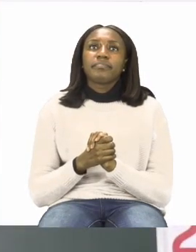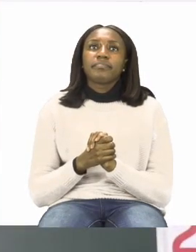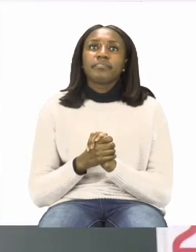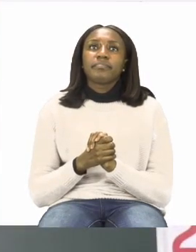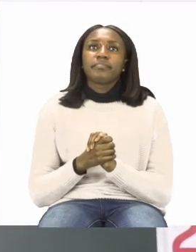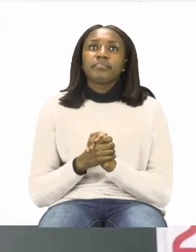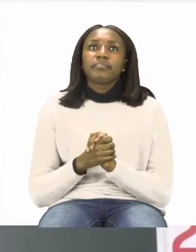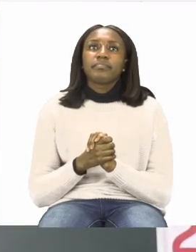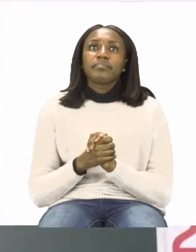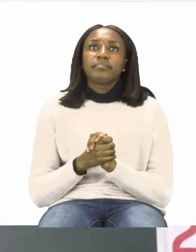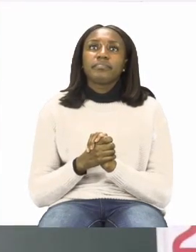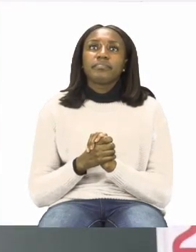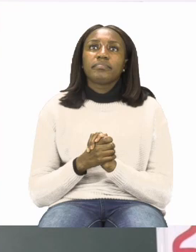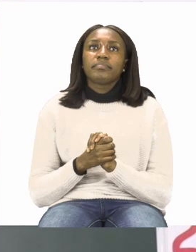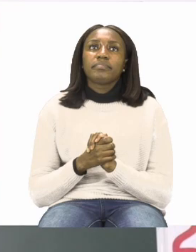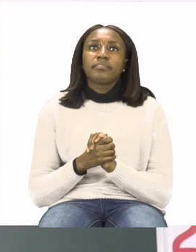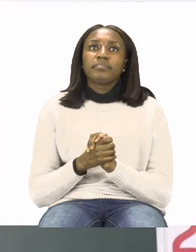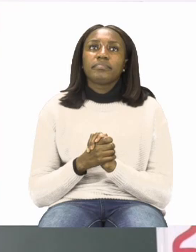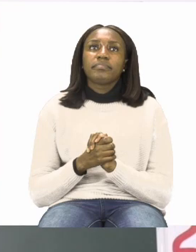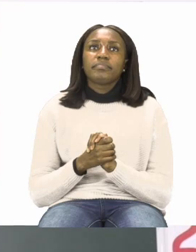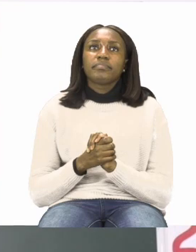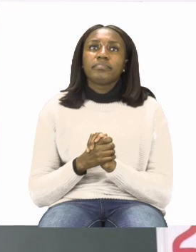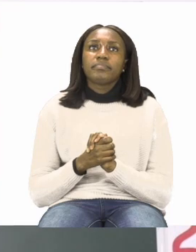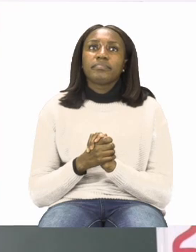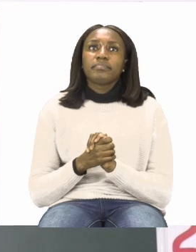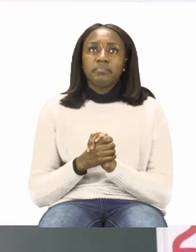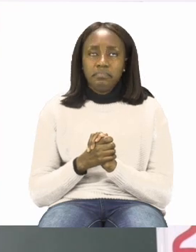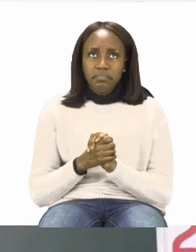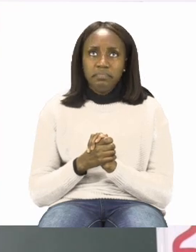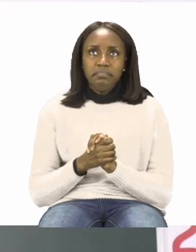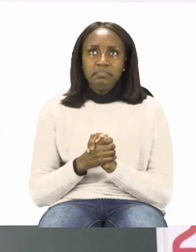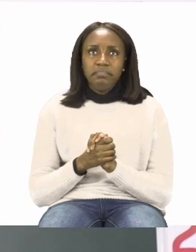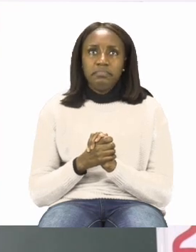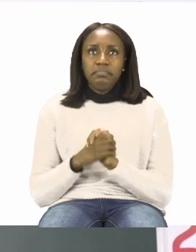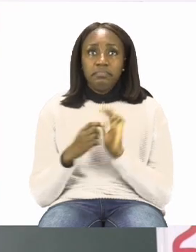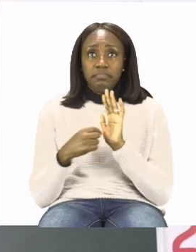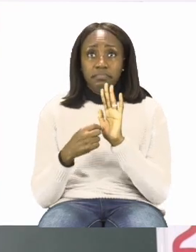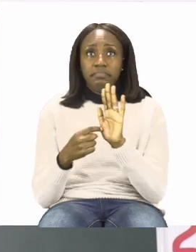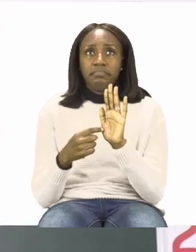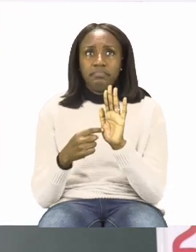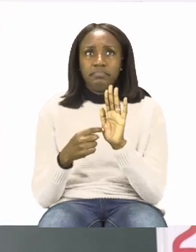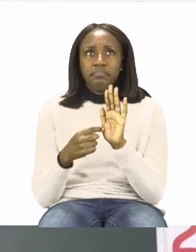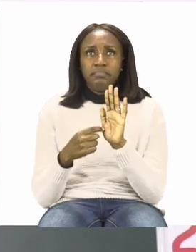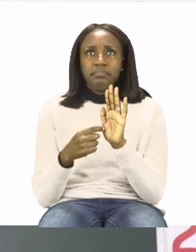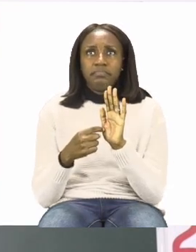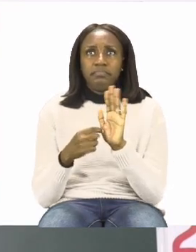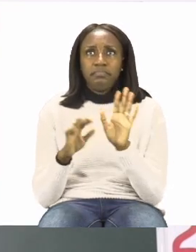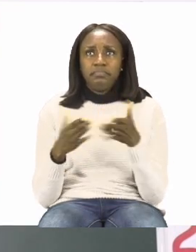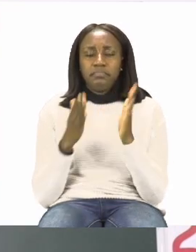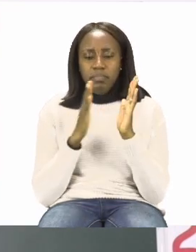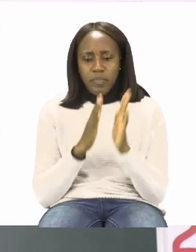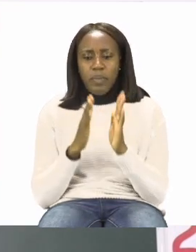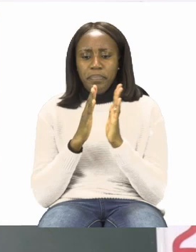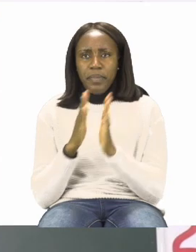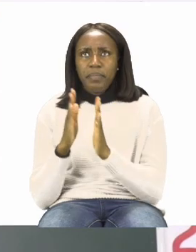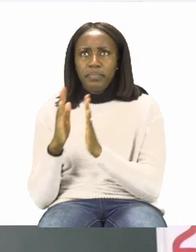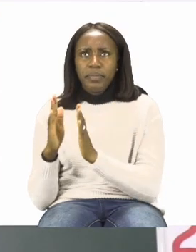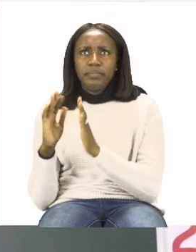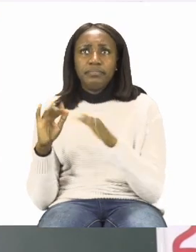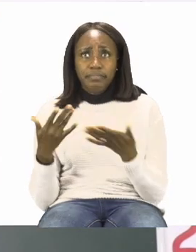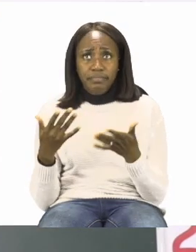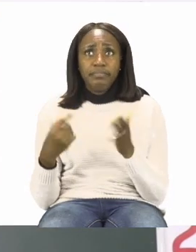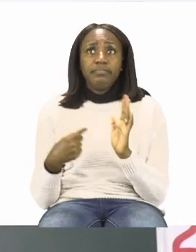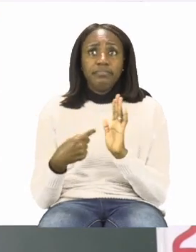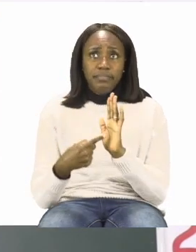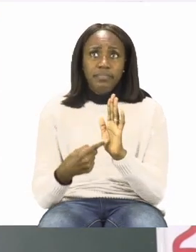first pattern with you. Okay. Now, what is a pattern? A pattern